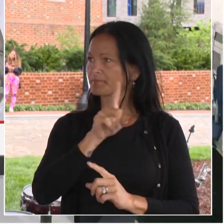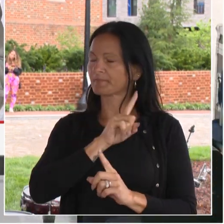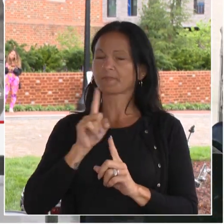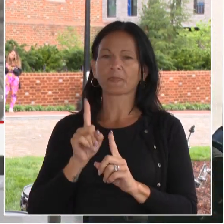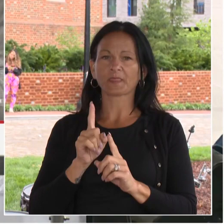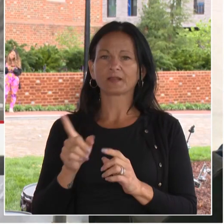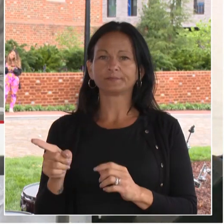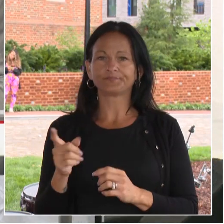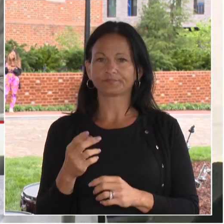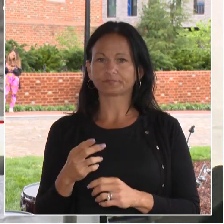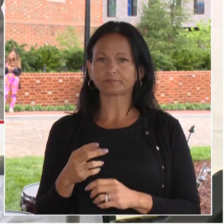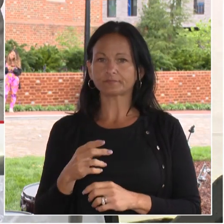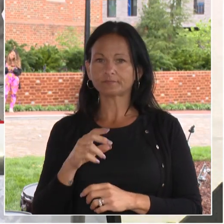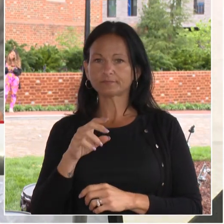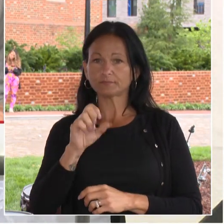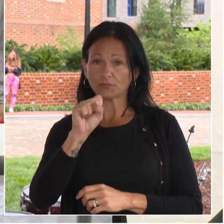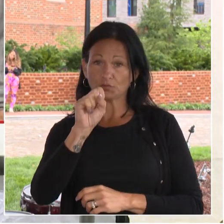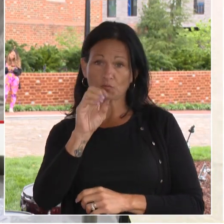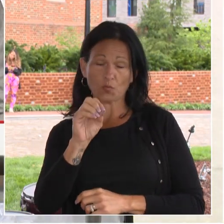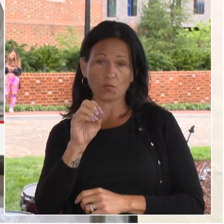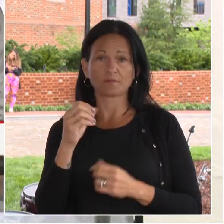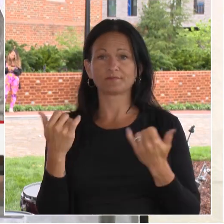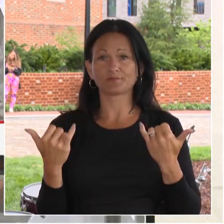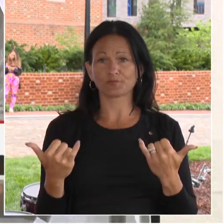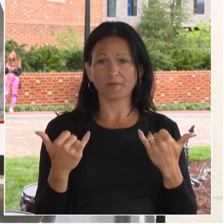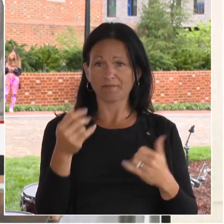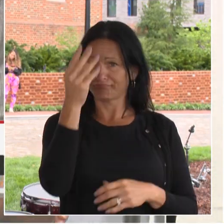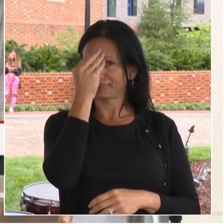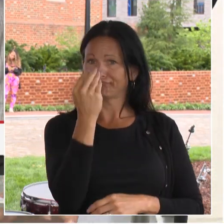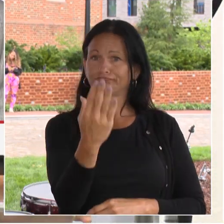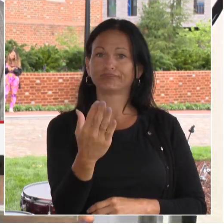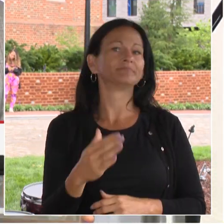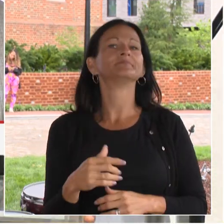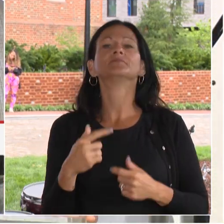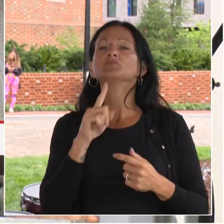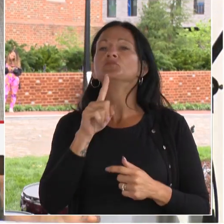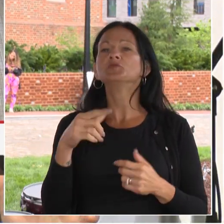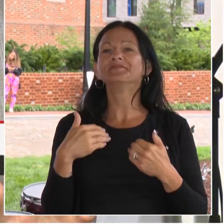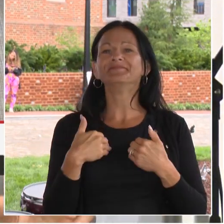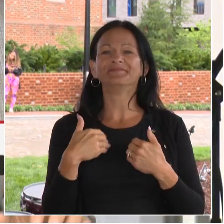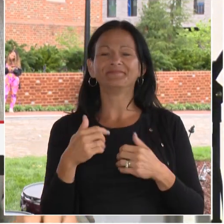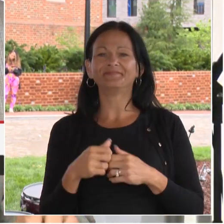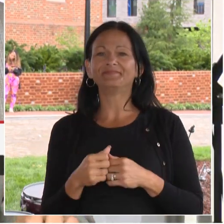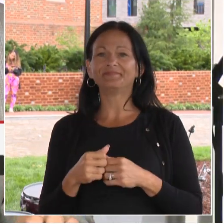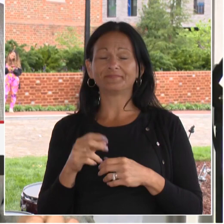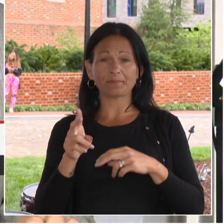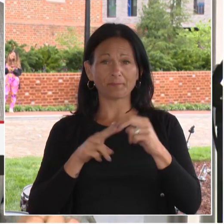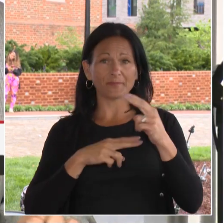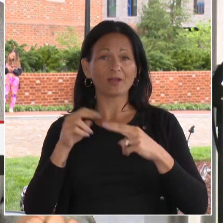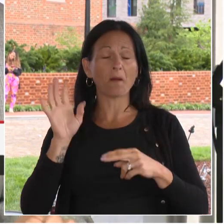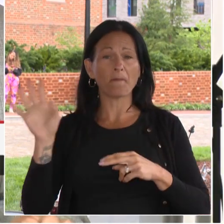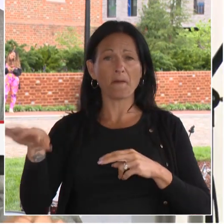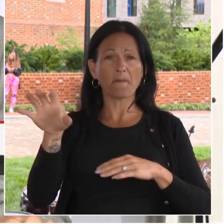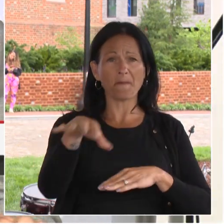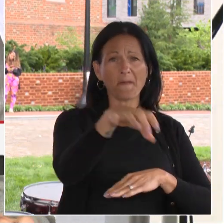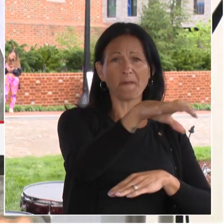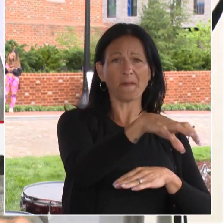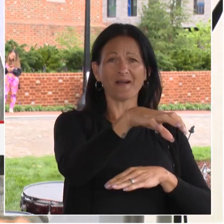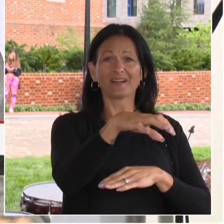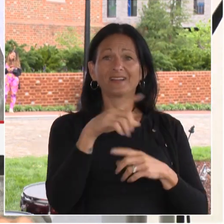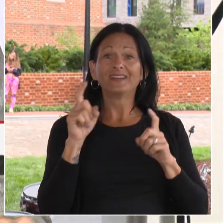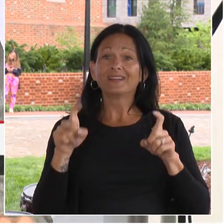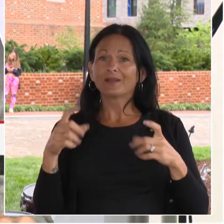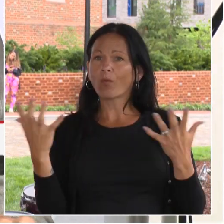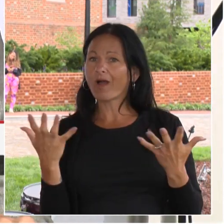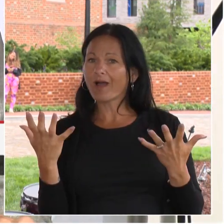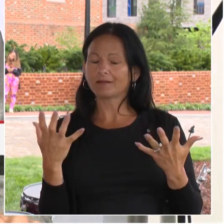So obviously you cannot create a development without money. And you can't do it without having partners